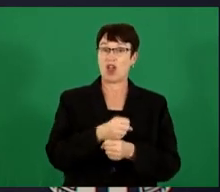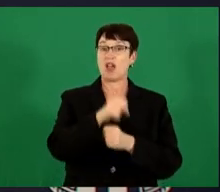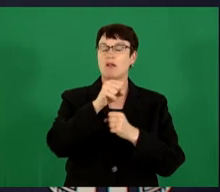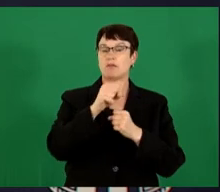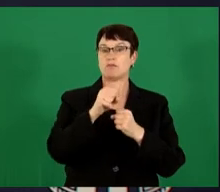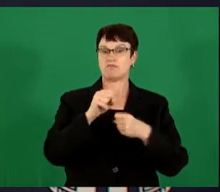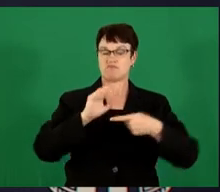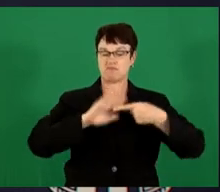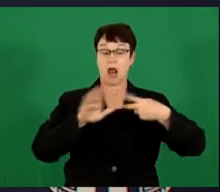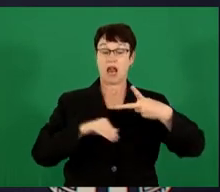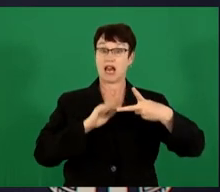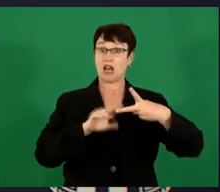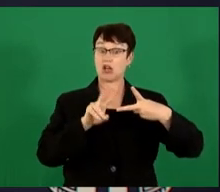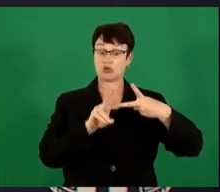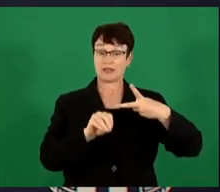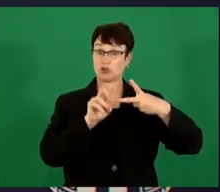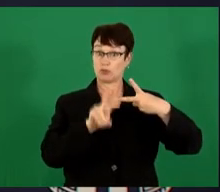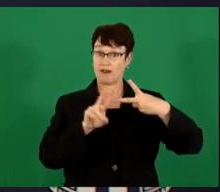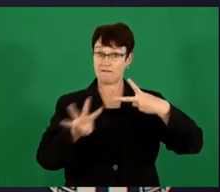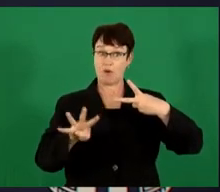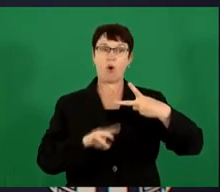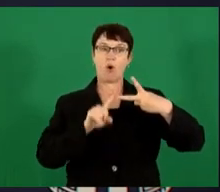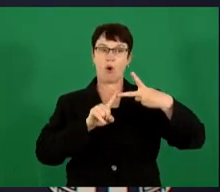by 1% in